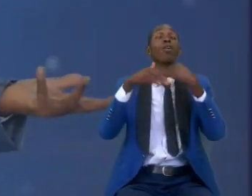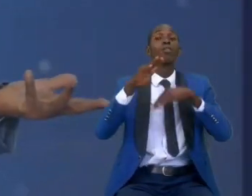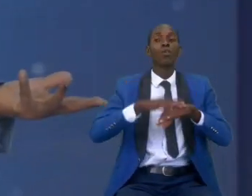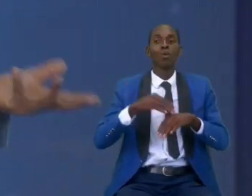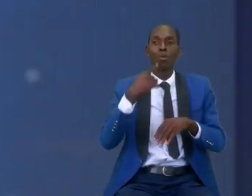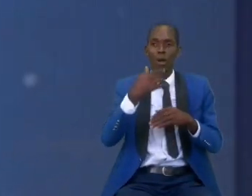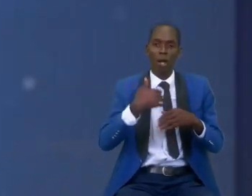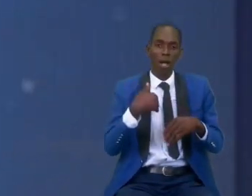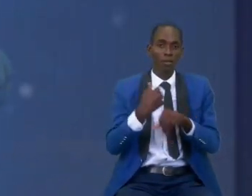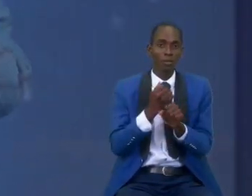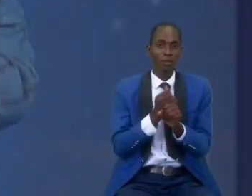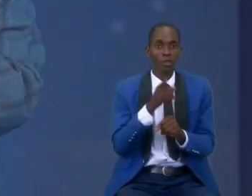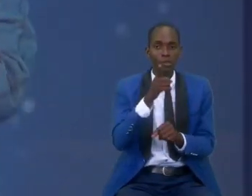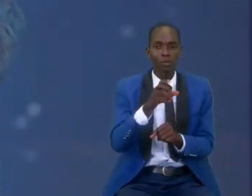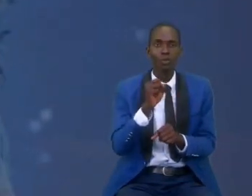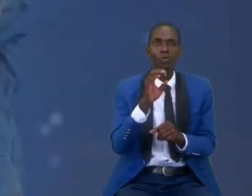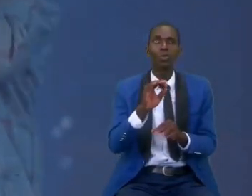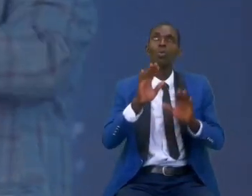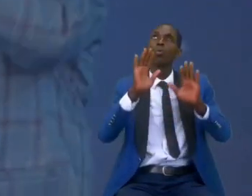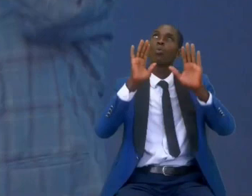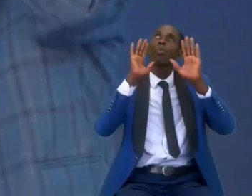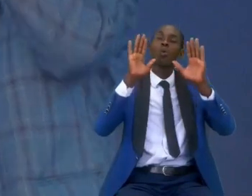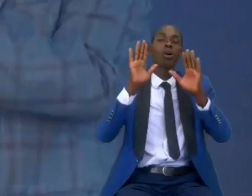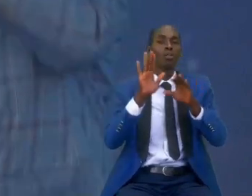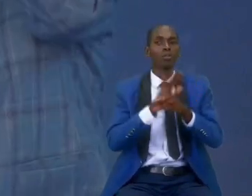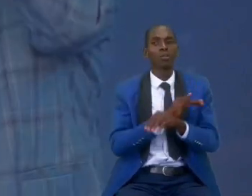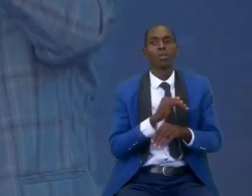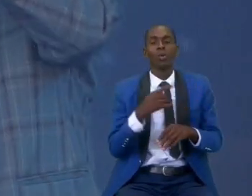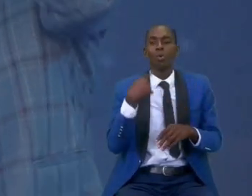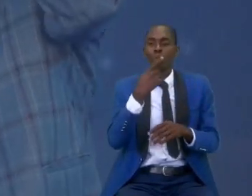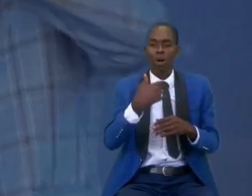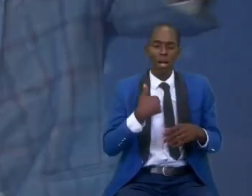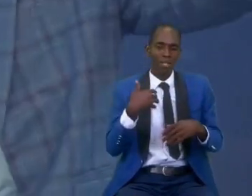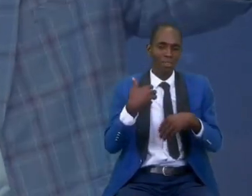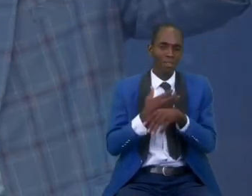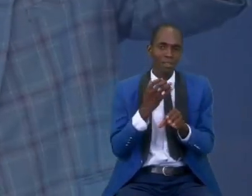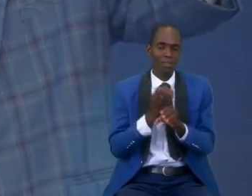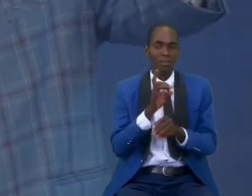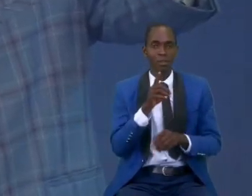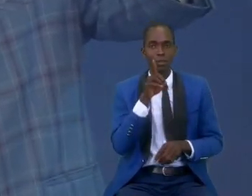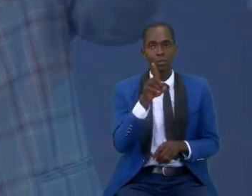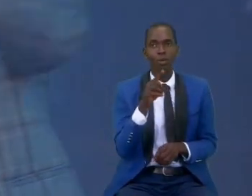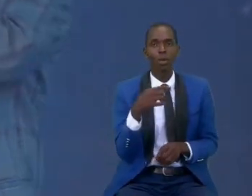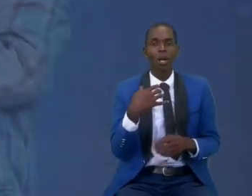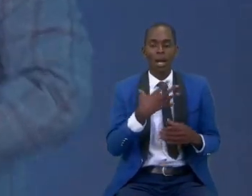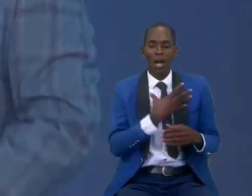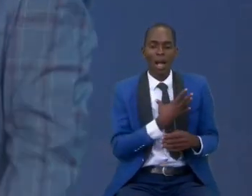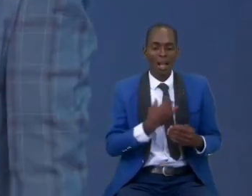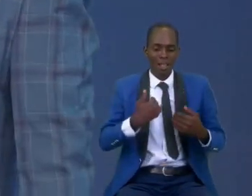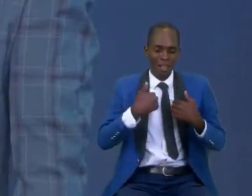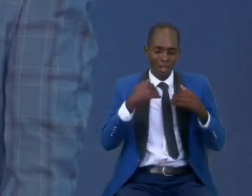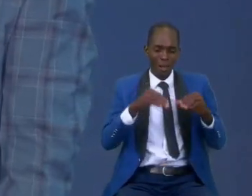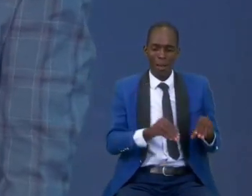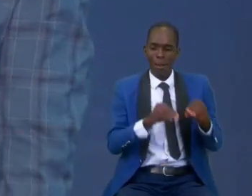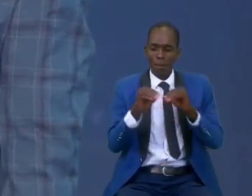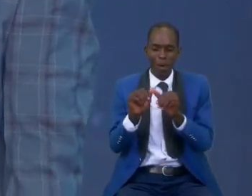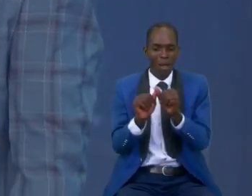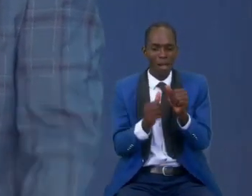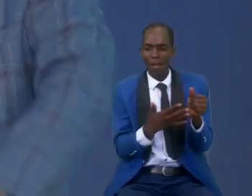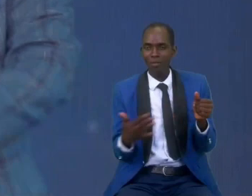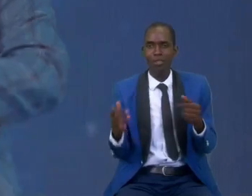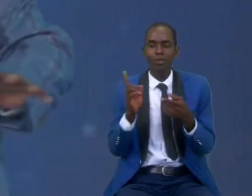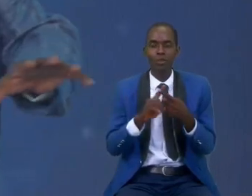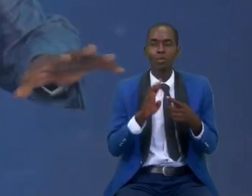created you, and he has put everything to be an achiever and even go beyond